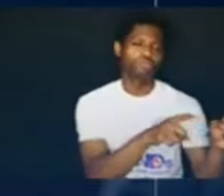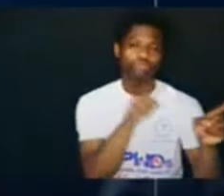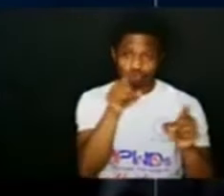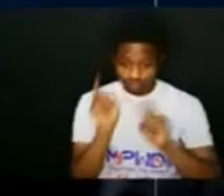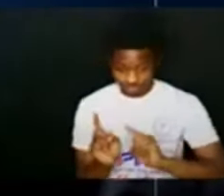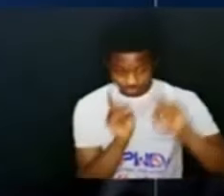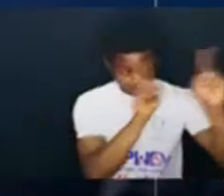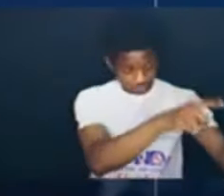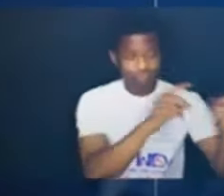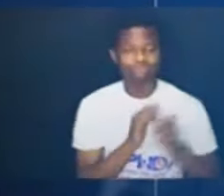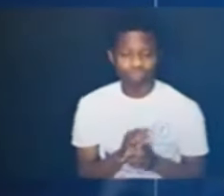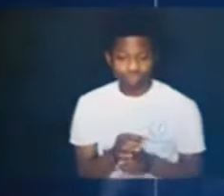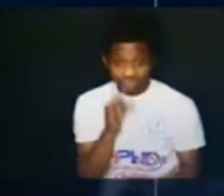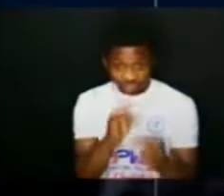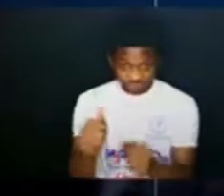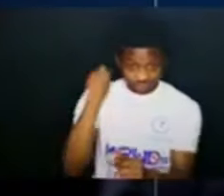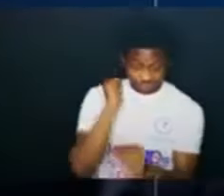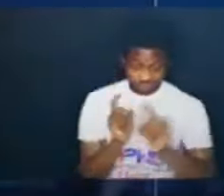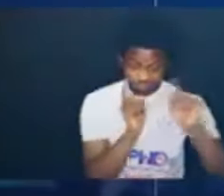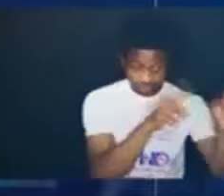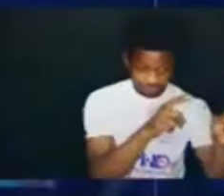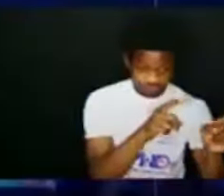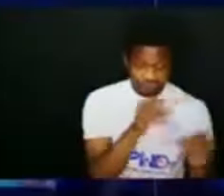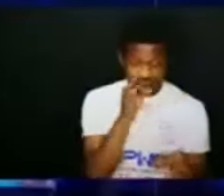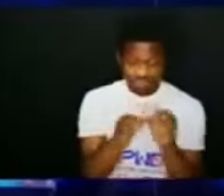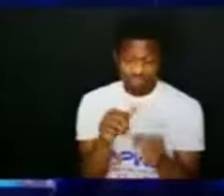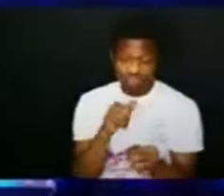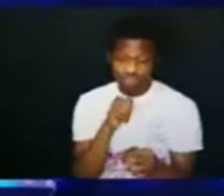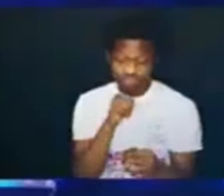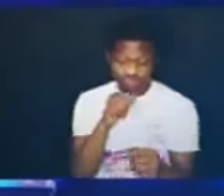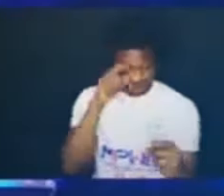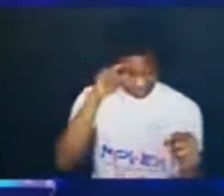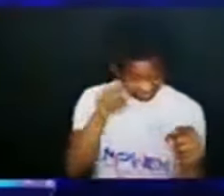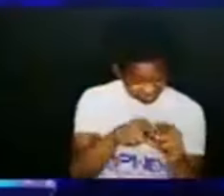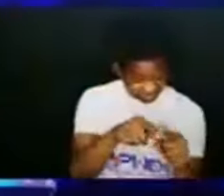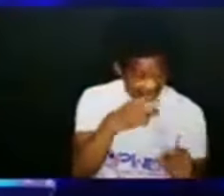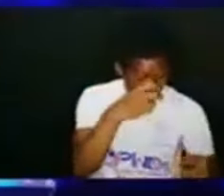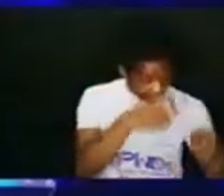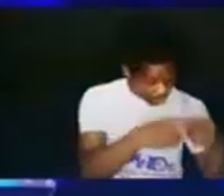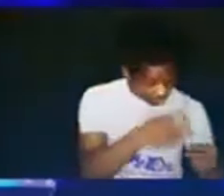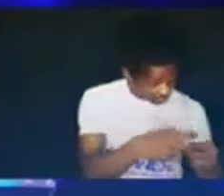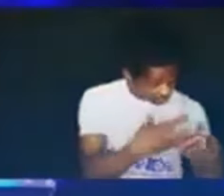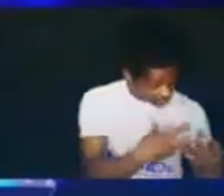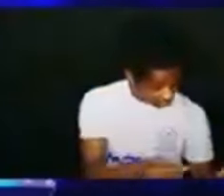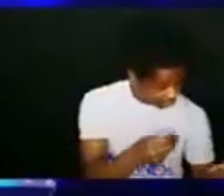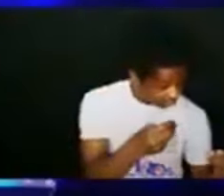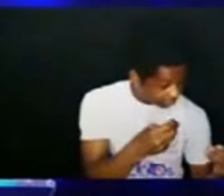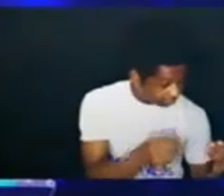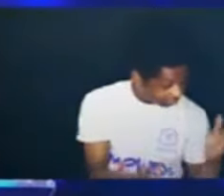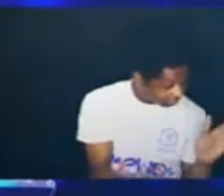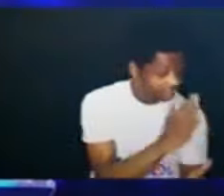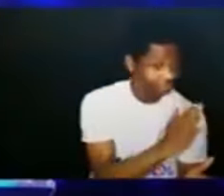go. You see, if you don't go, if you don't agree with the adversary quickly, he says that